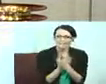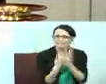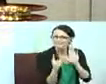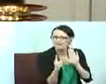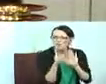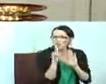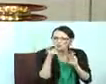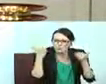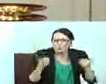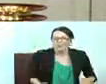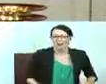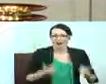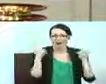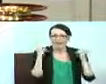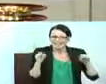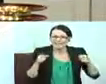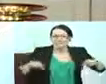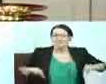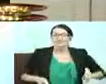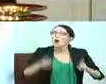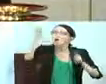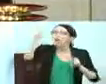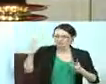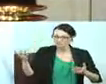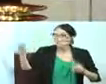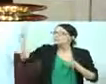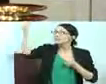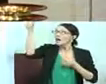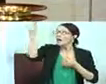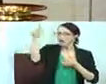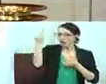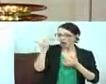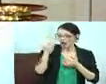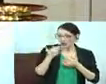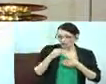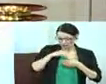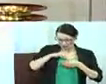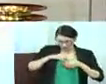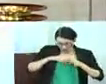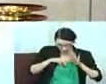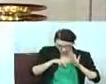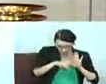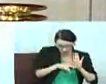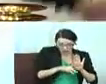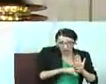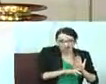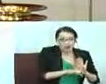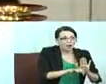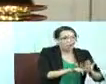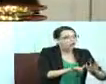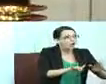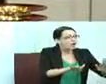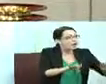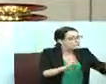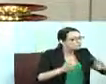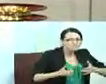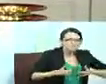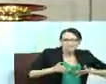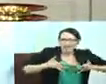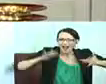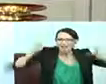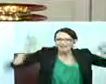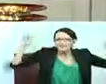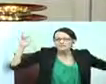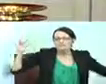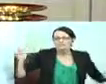are. That we can allow God's light that shines in us to shine out brightly. And the world does